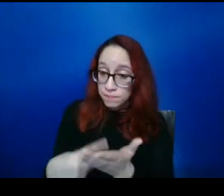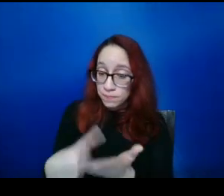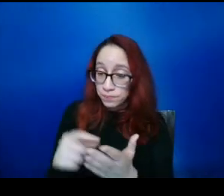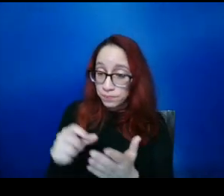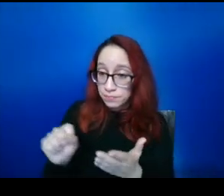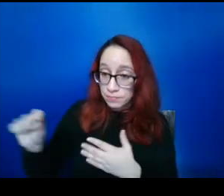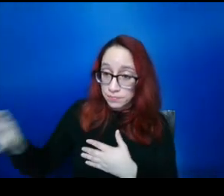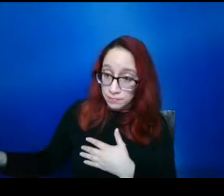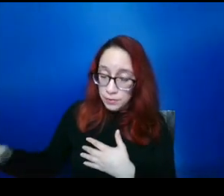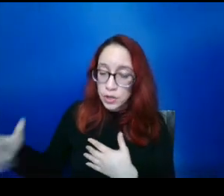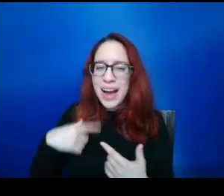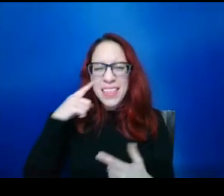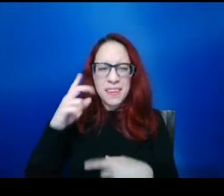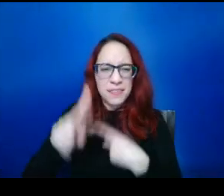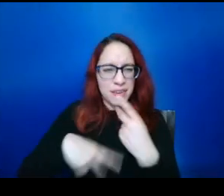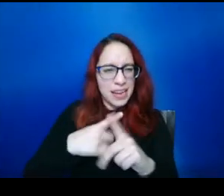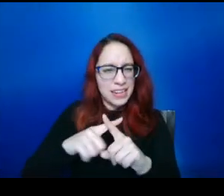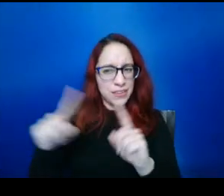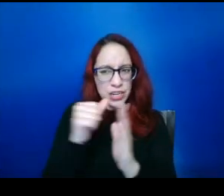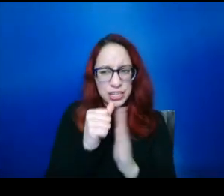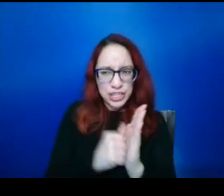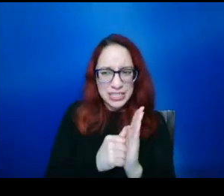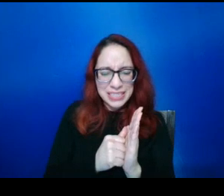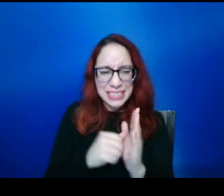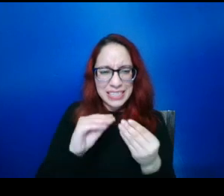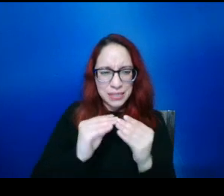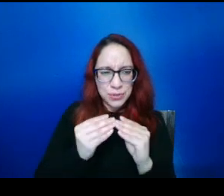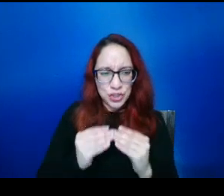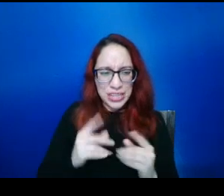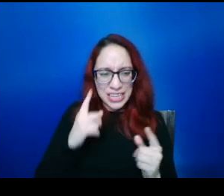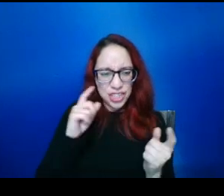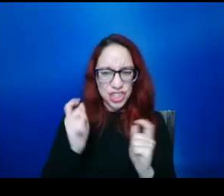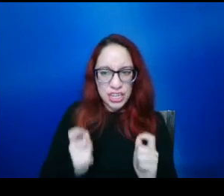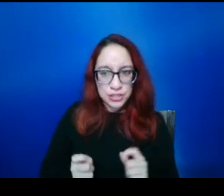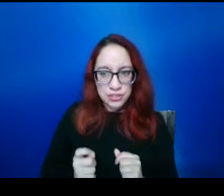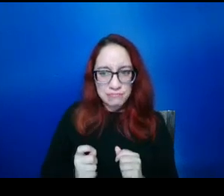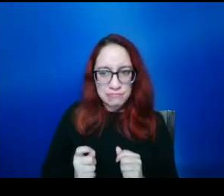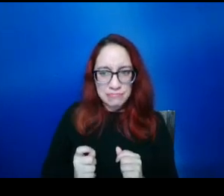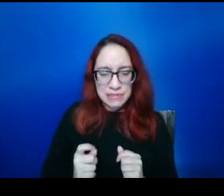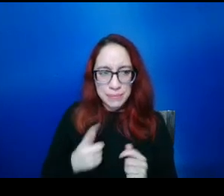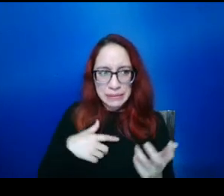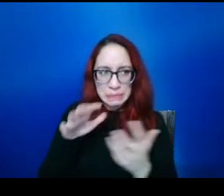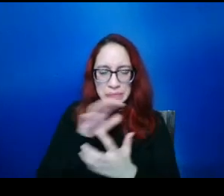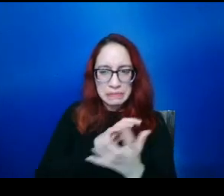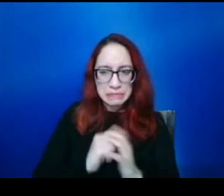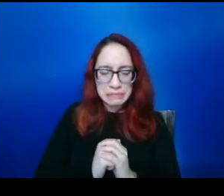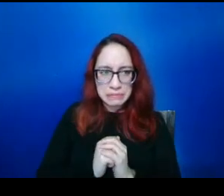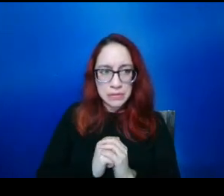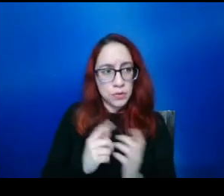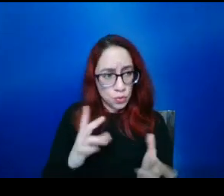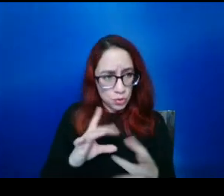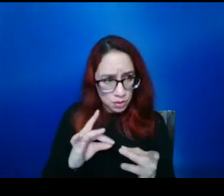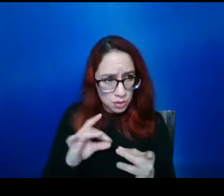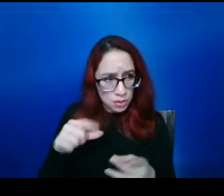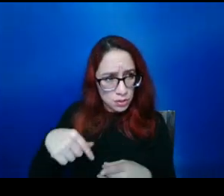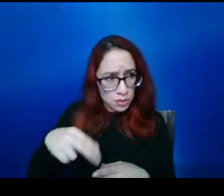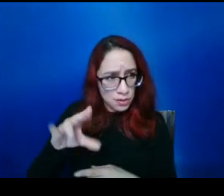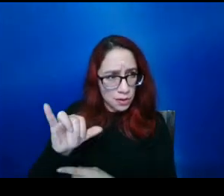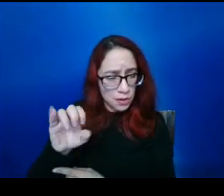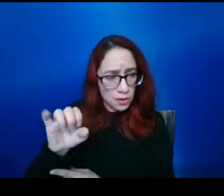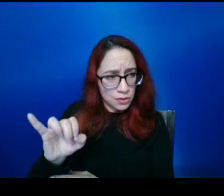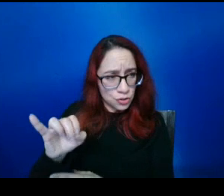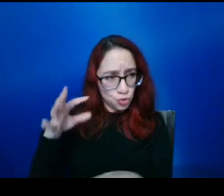We may have different versions of the agenda, because I know the numbering may have changed, because I'm a little confused. We're talking about the quasi-judicial item,